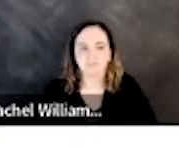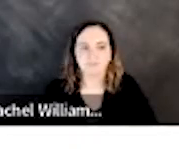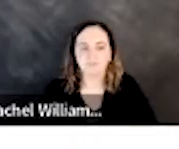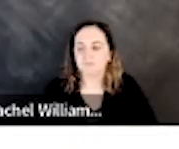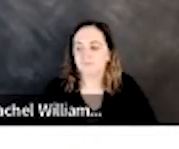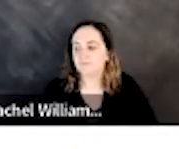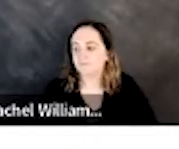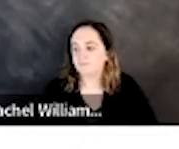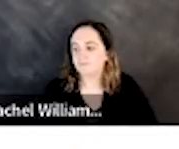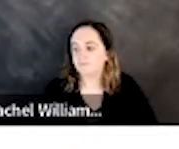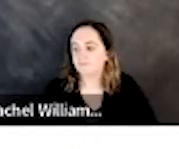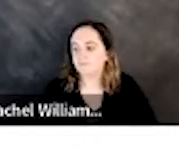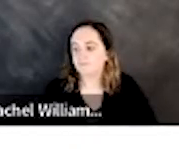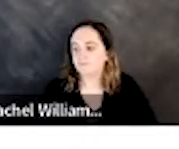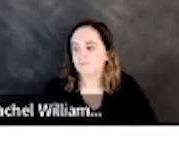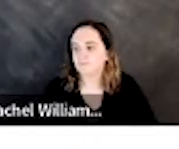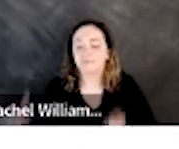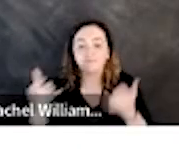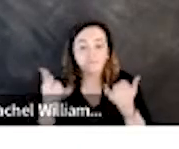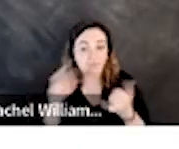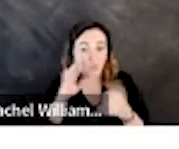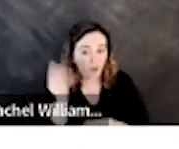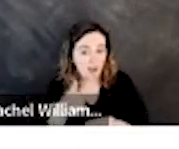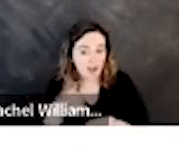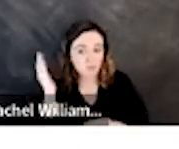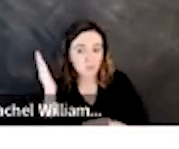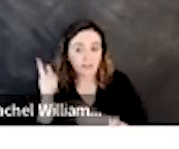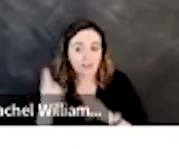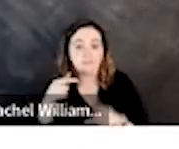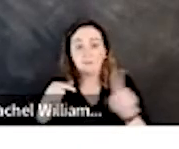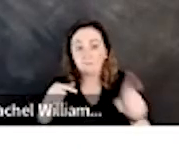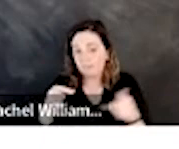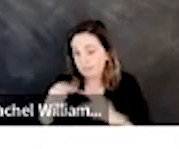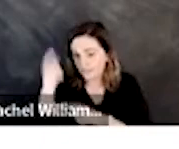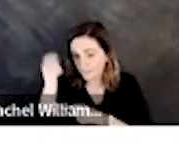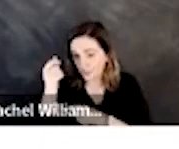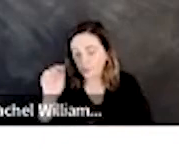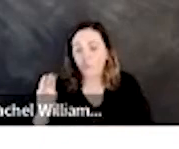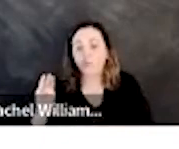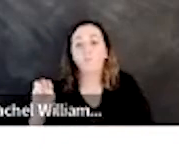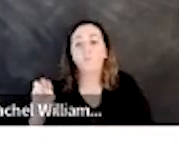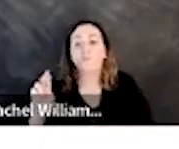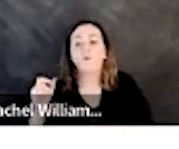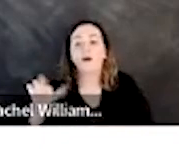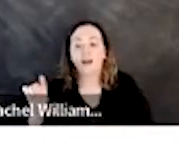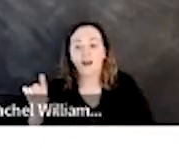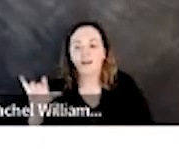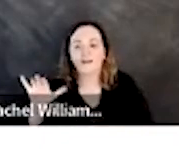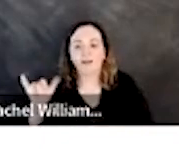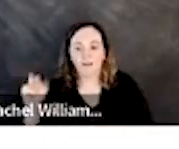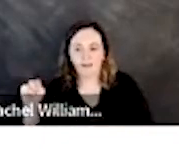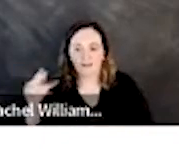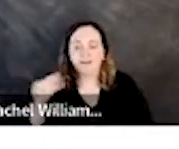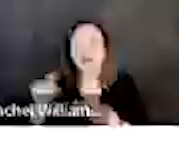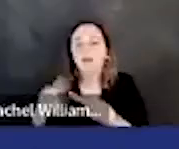Now we will have presentations from both the Moorhead Kane Scholarship and the Parks Scholarship.